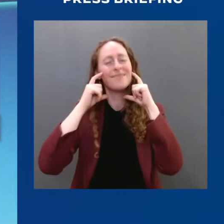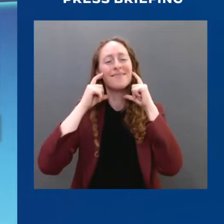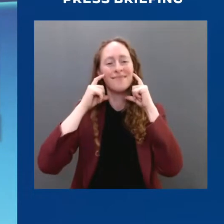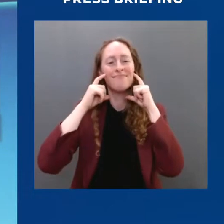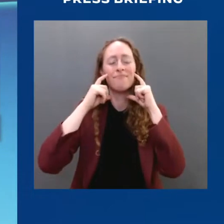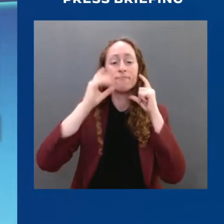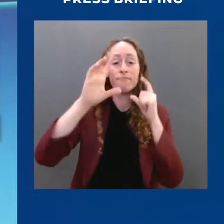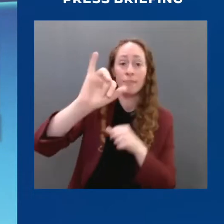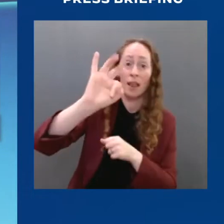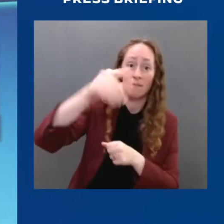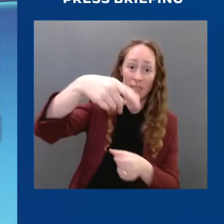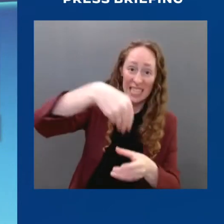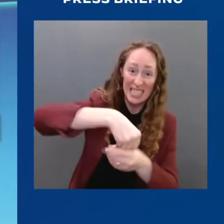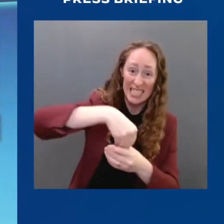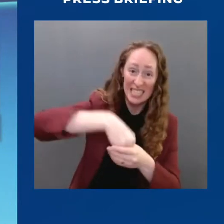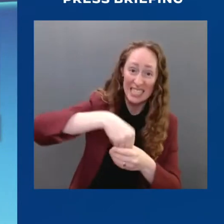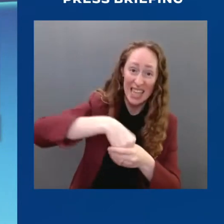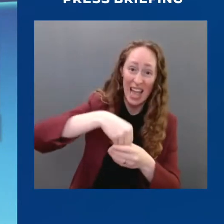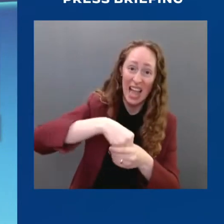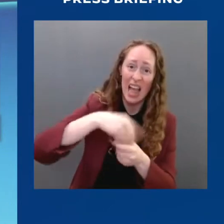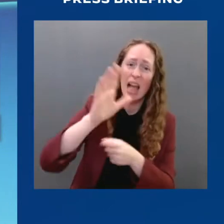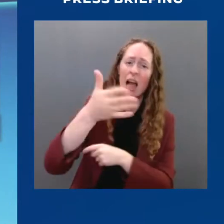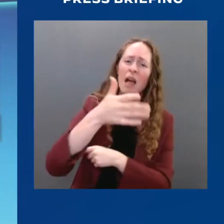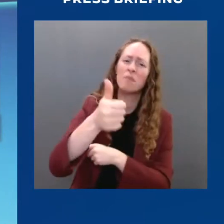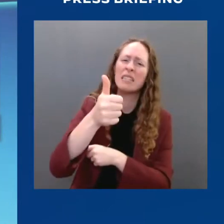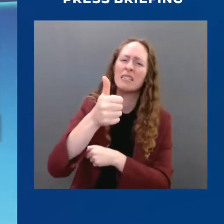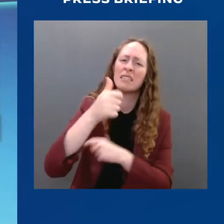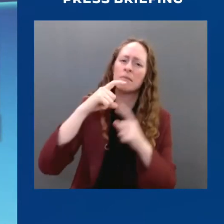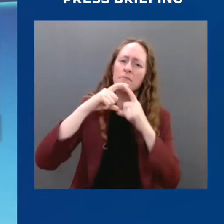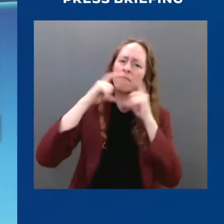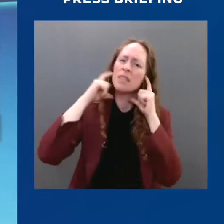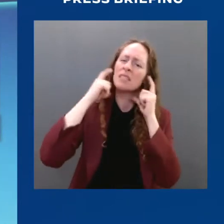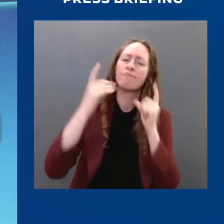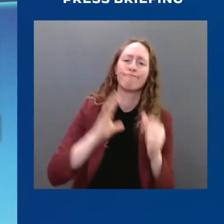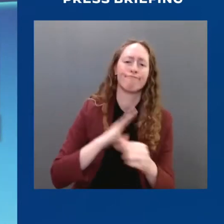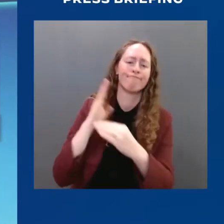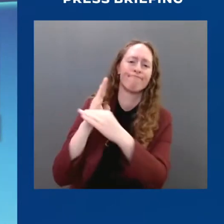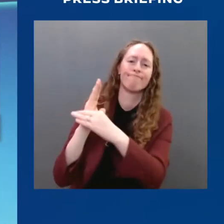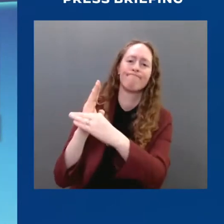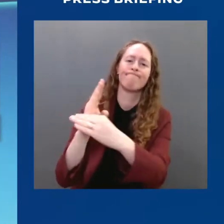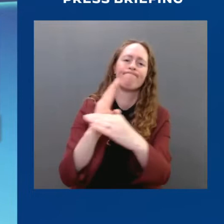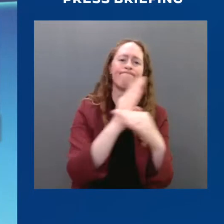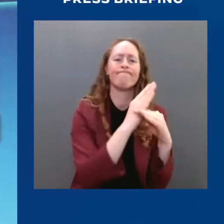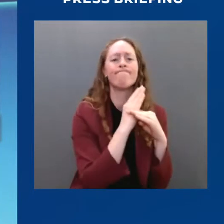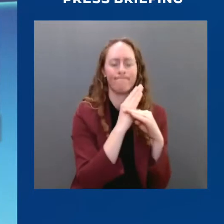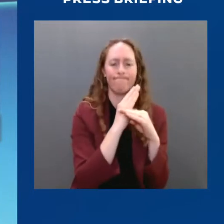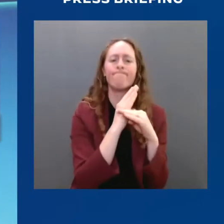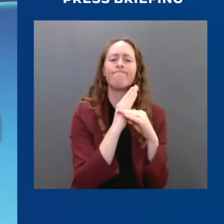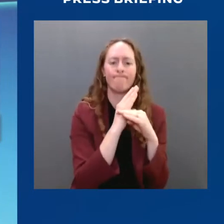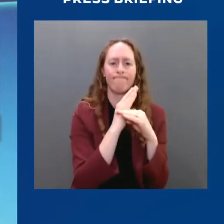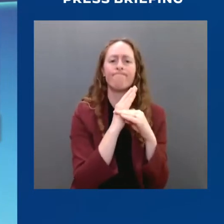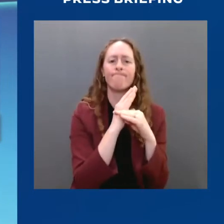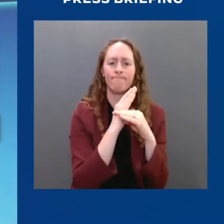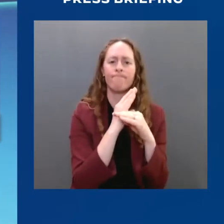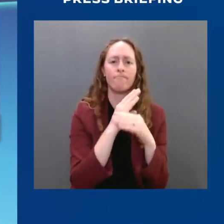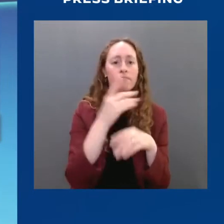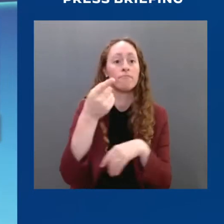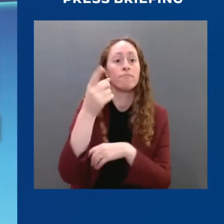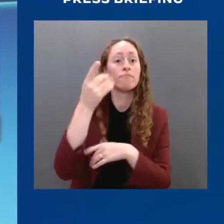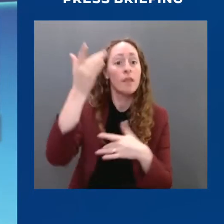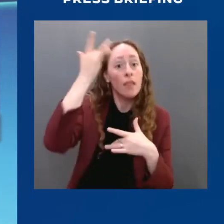an important tool to control the spread of COVID-19. Prevents you from getting infected, and it prevents you from spreading it to